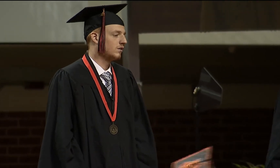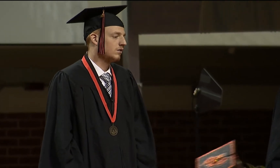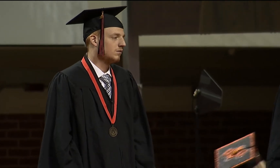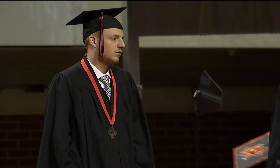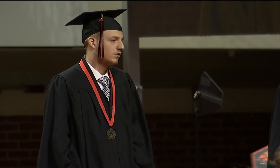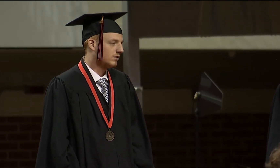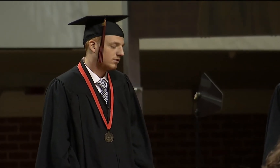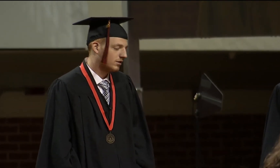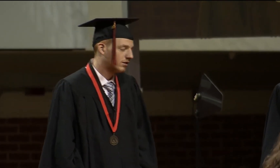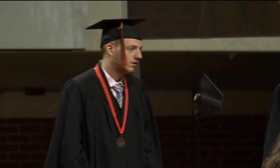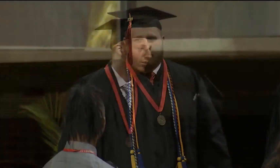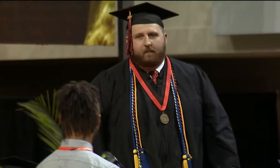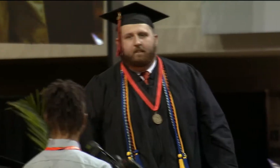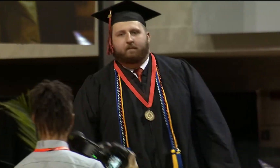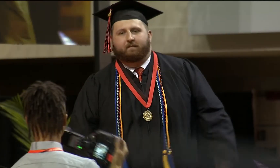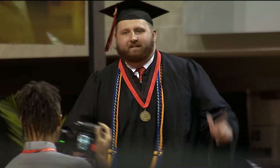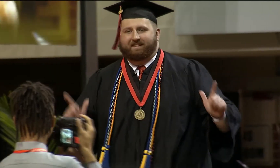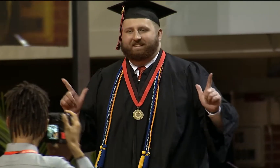Caden Robertson.